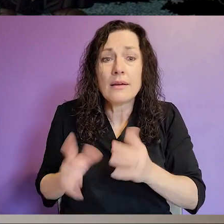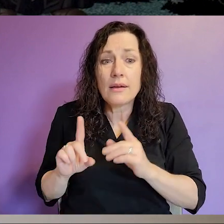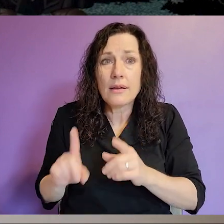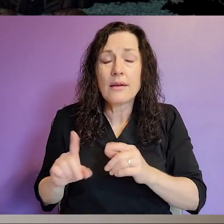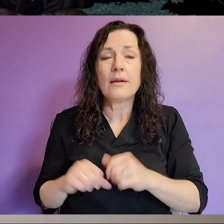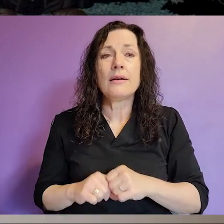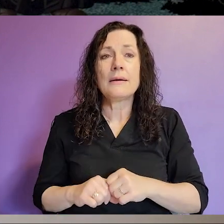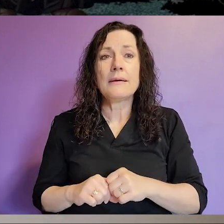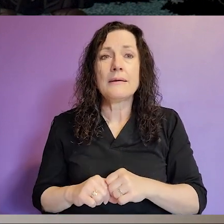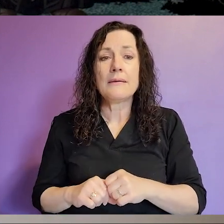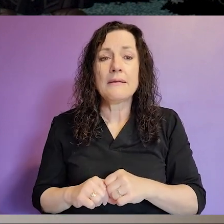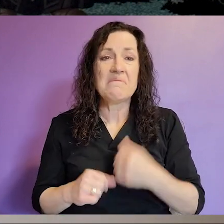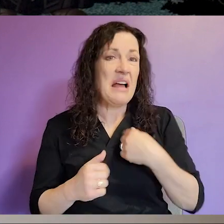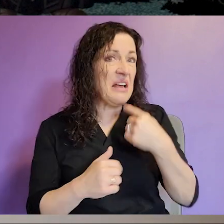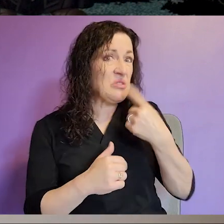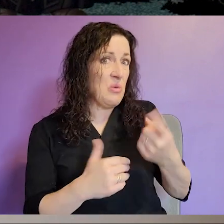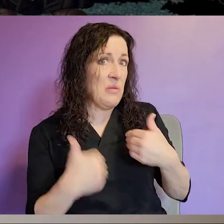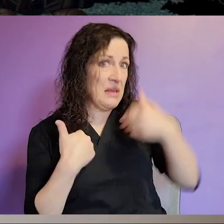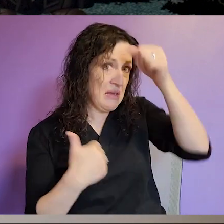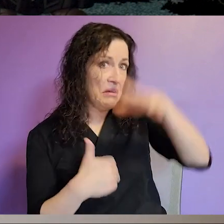things.